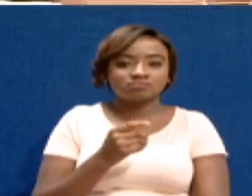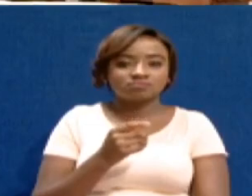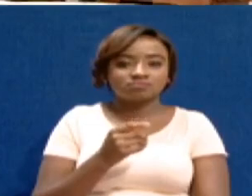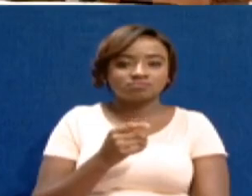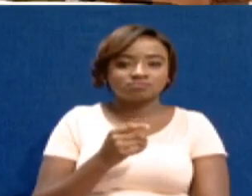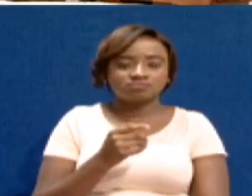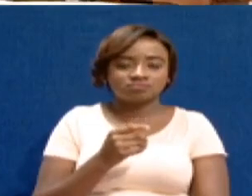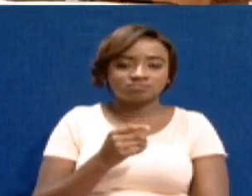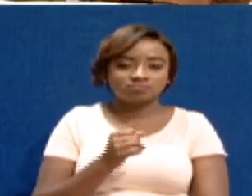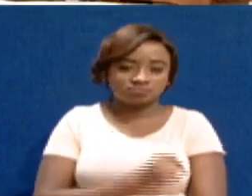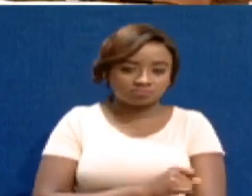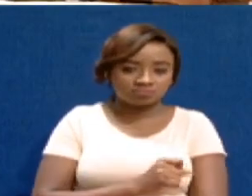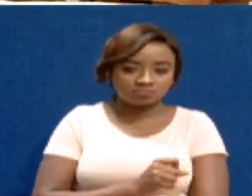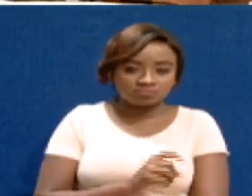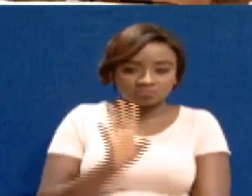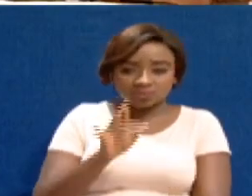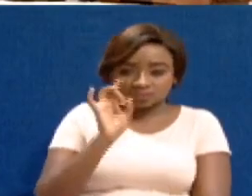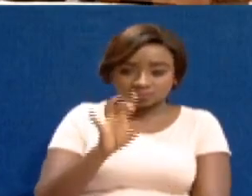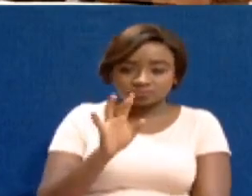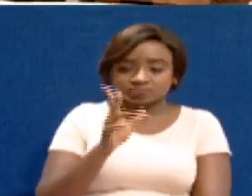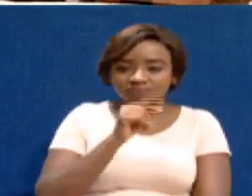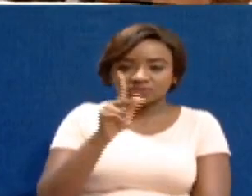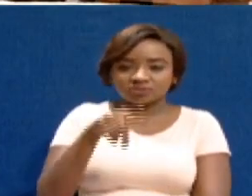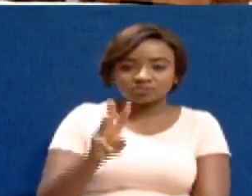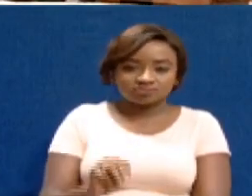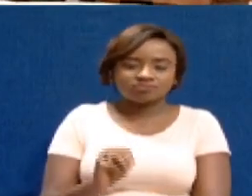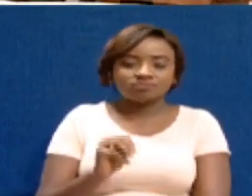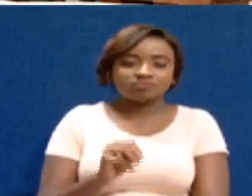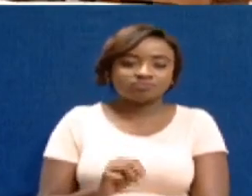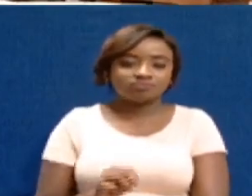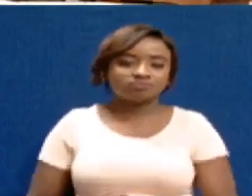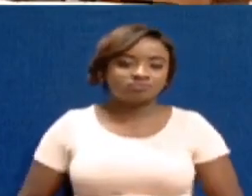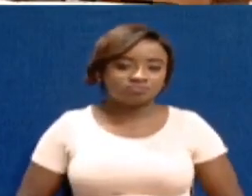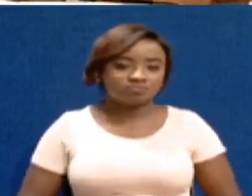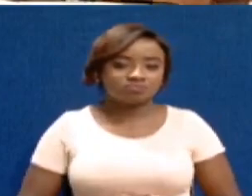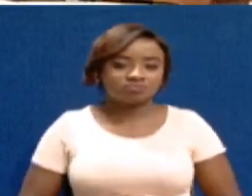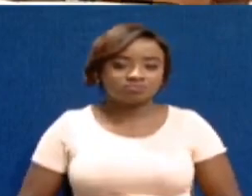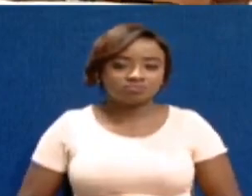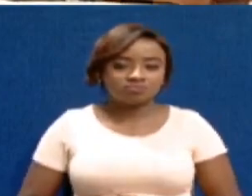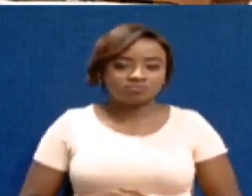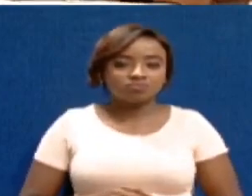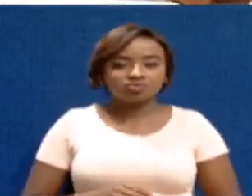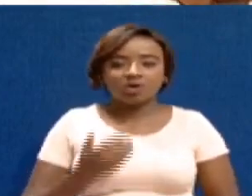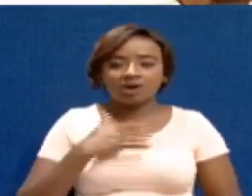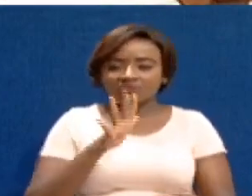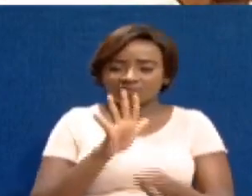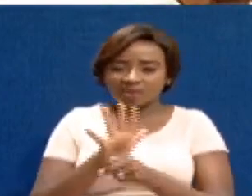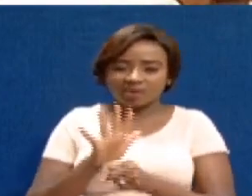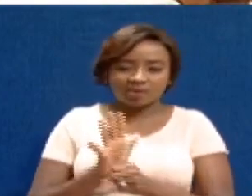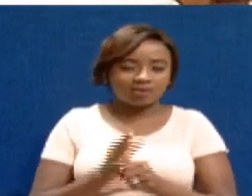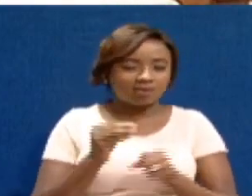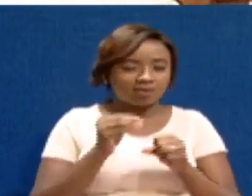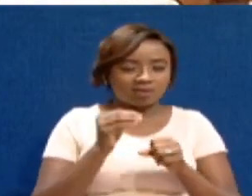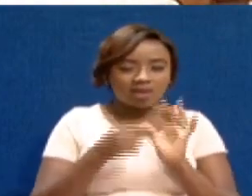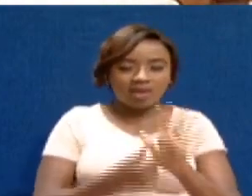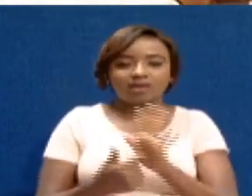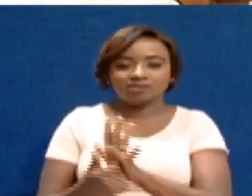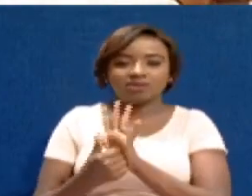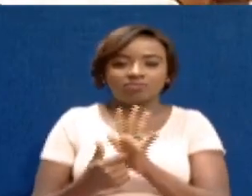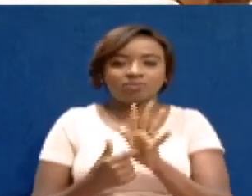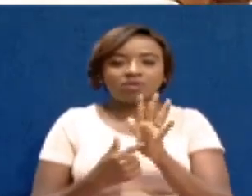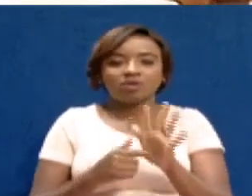we came up with a statement and said these are the issues that we would like addressed. And we are concerned. And if they're not addressed, what are you going